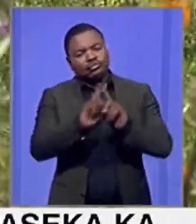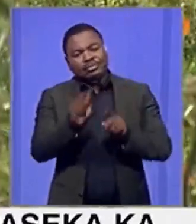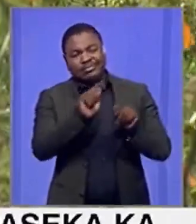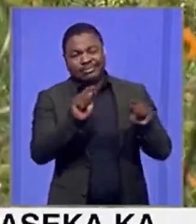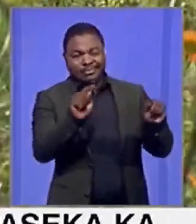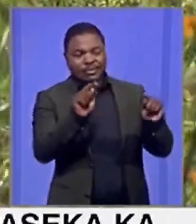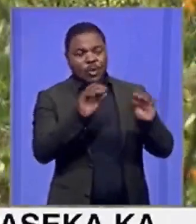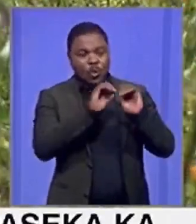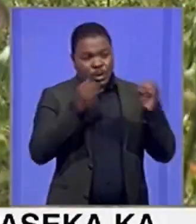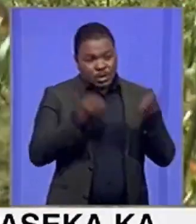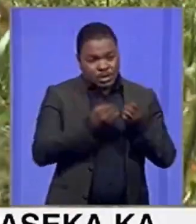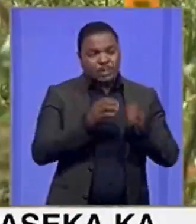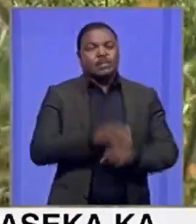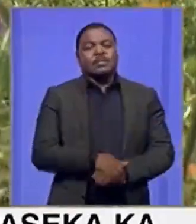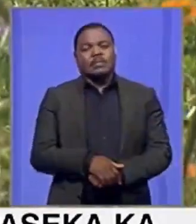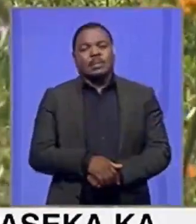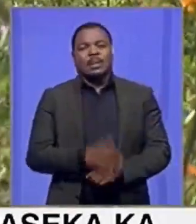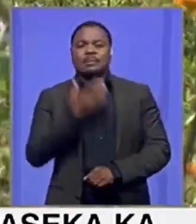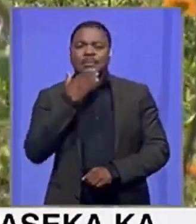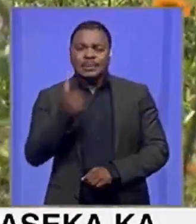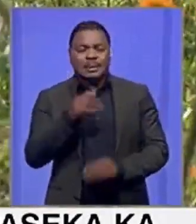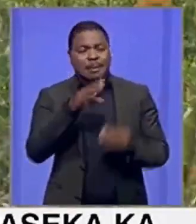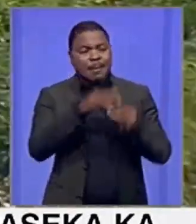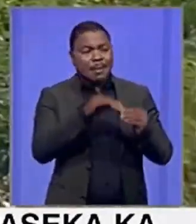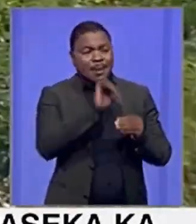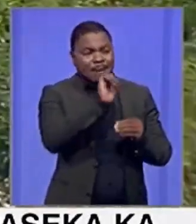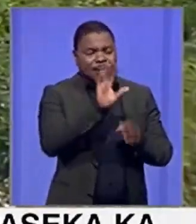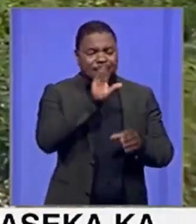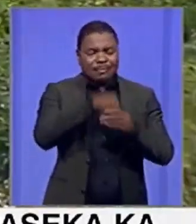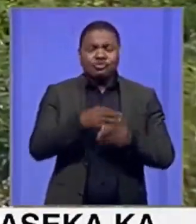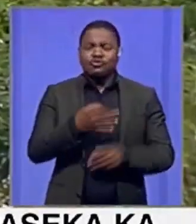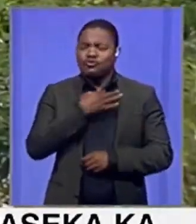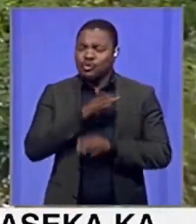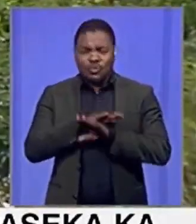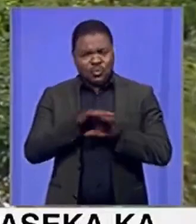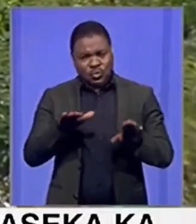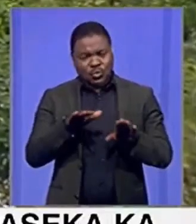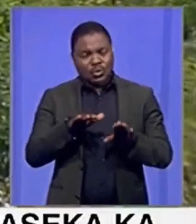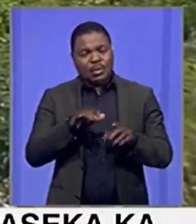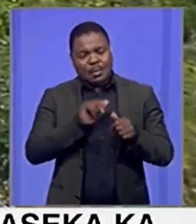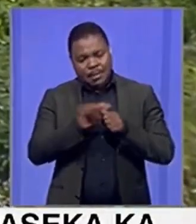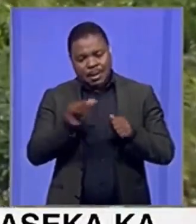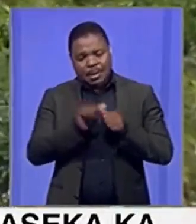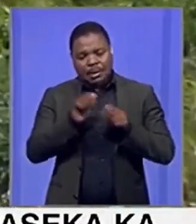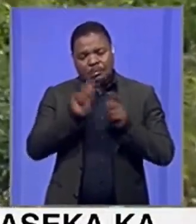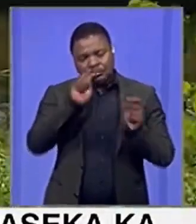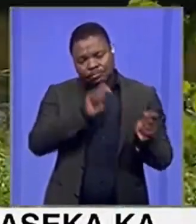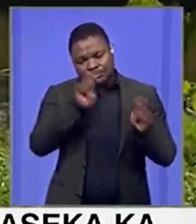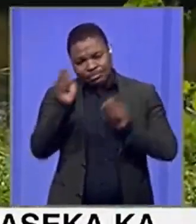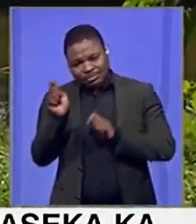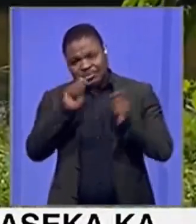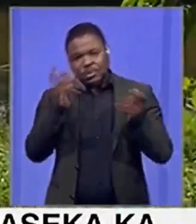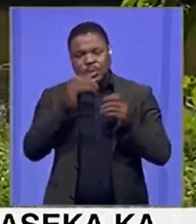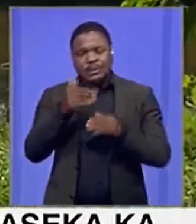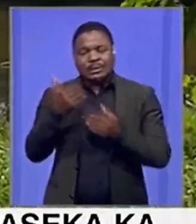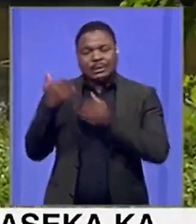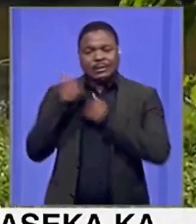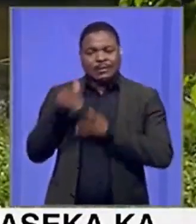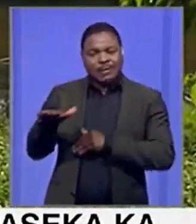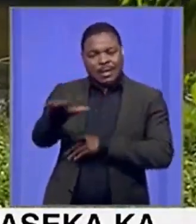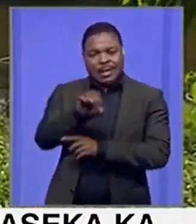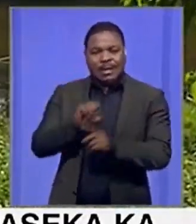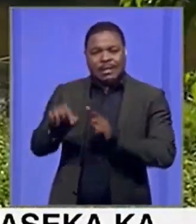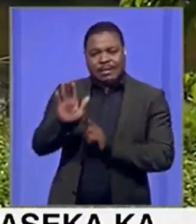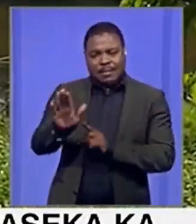organizations to not put their members at risk and to rather conduct their baptisms in safer